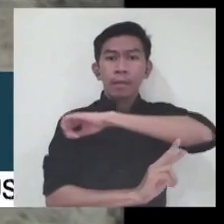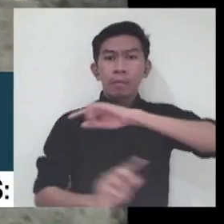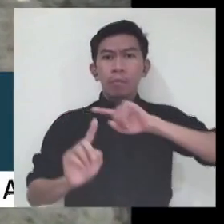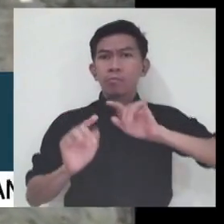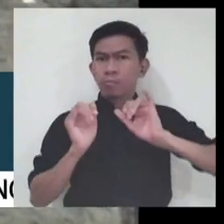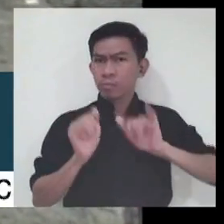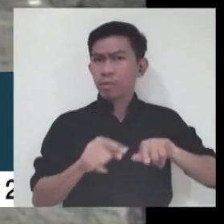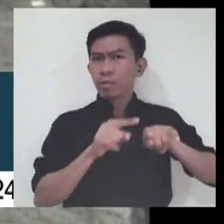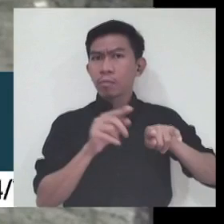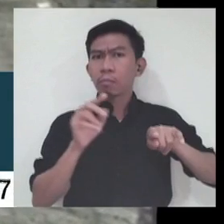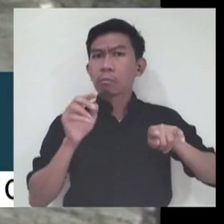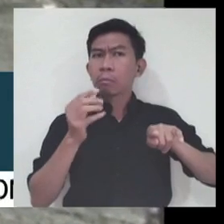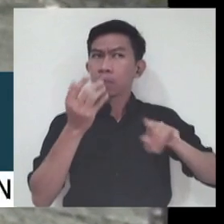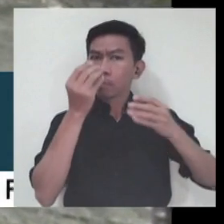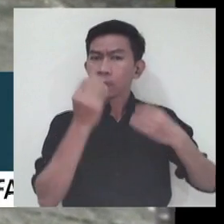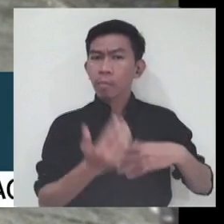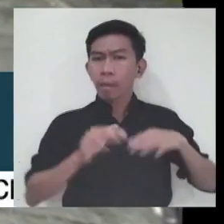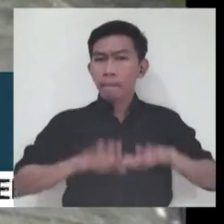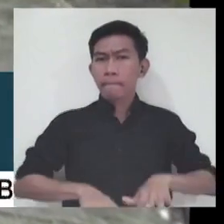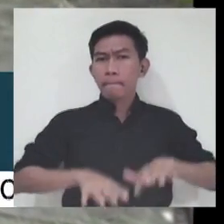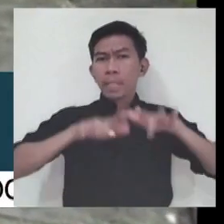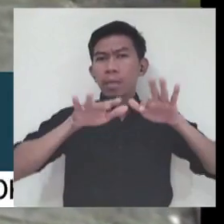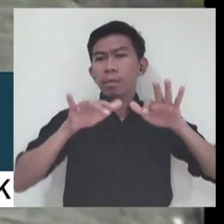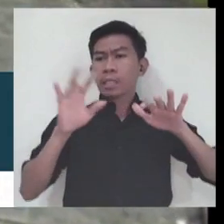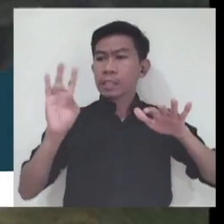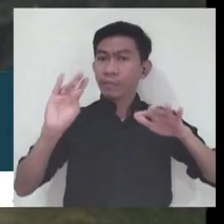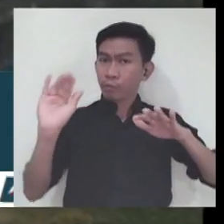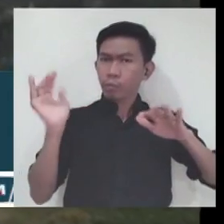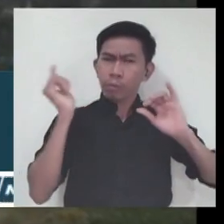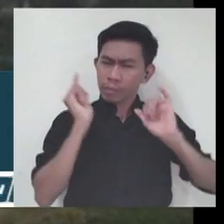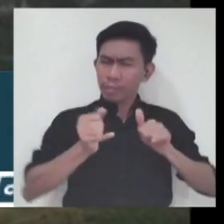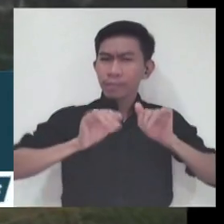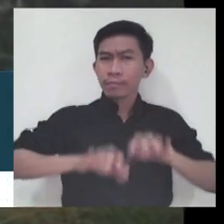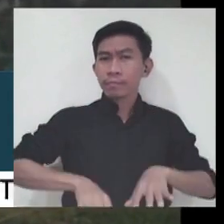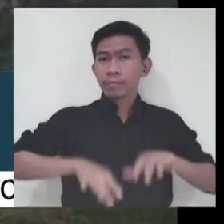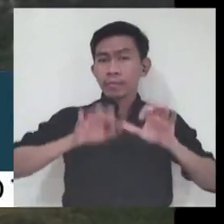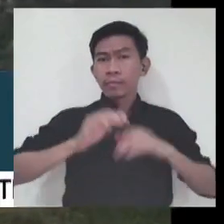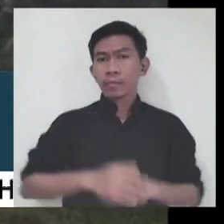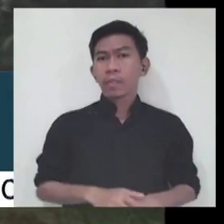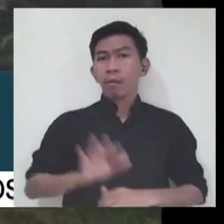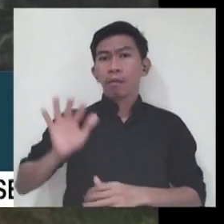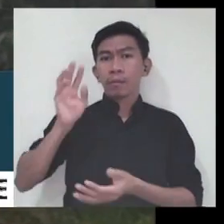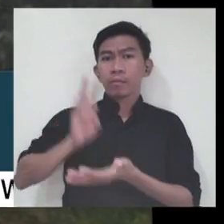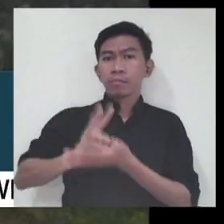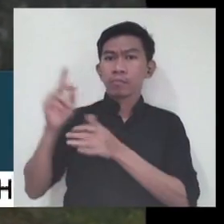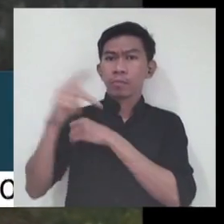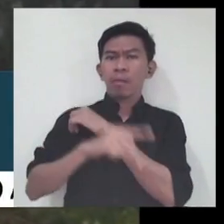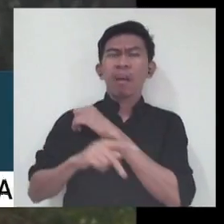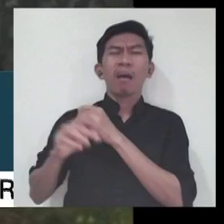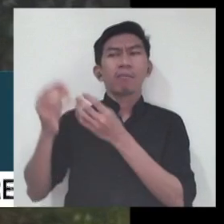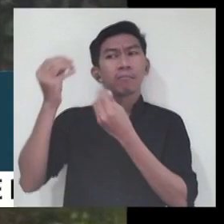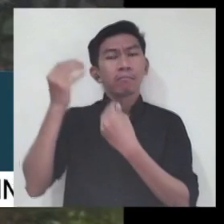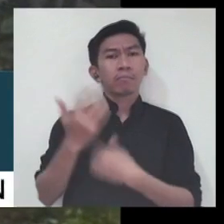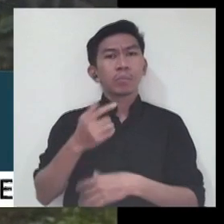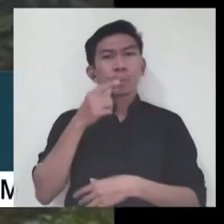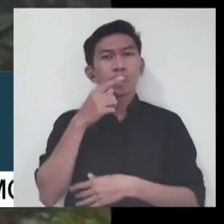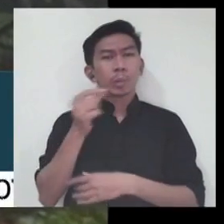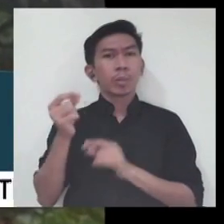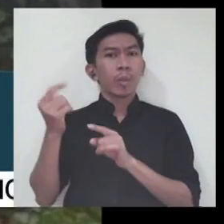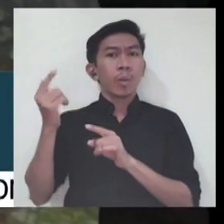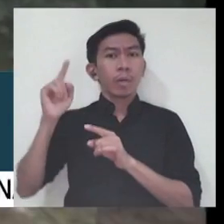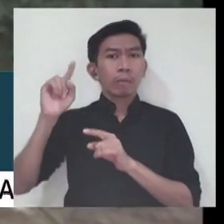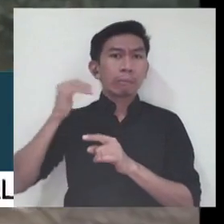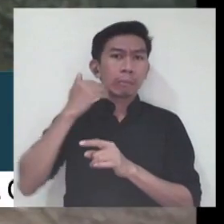floodwater at around 7 o'clock this morning. The province recorded one casualty in the town of Ramon, wherein the victim was